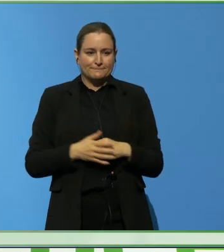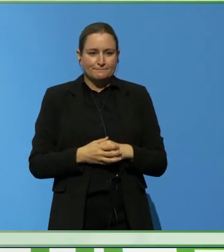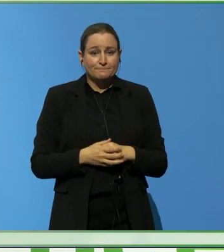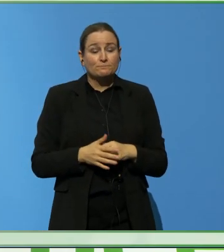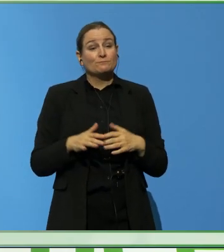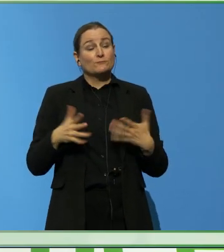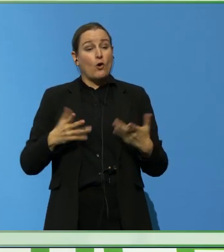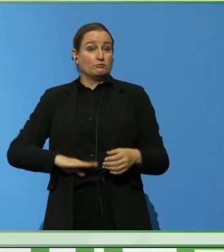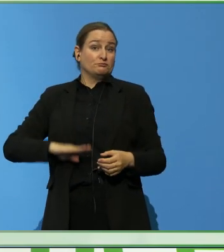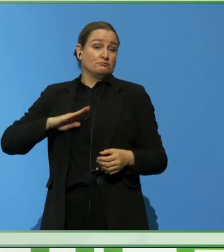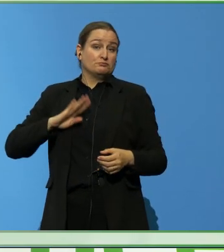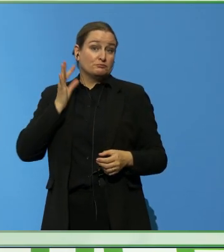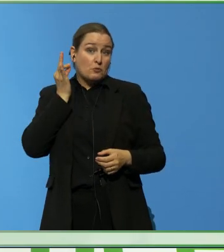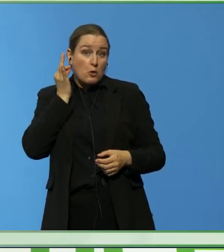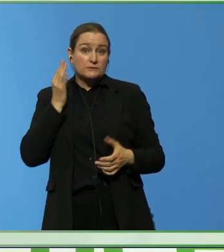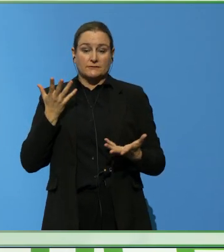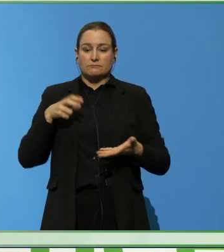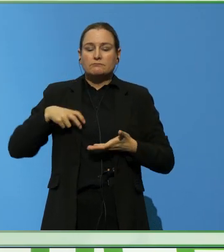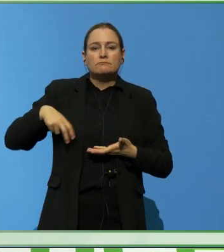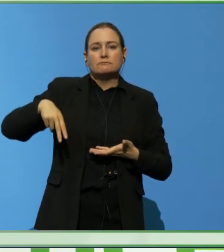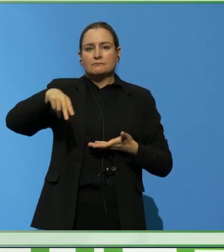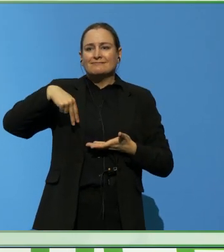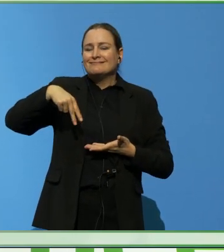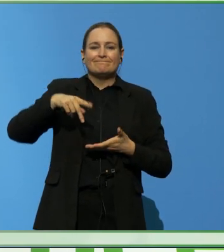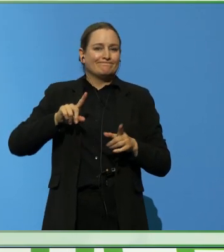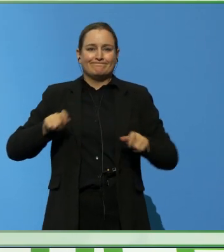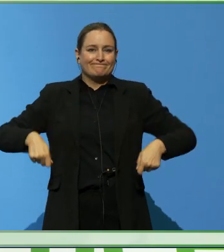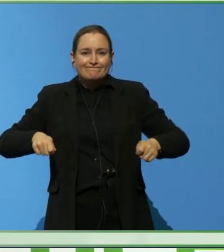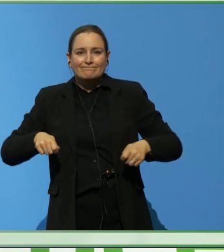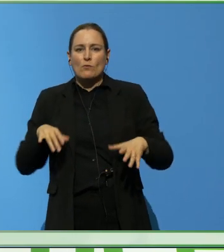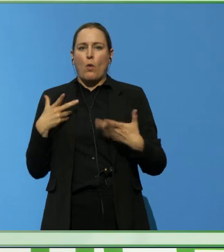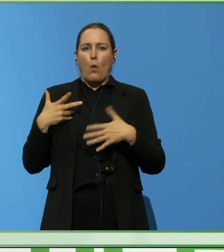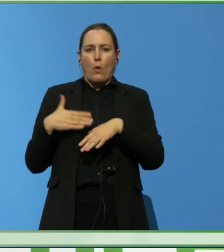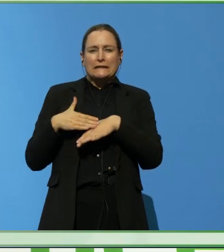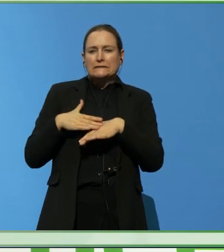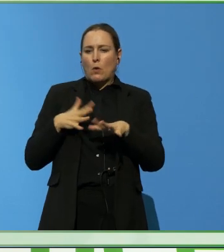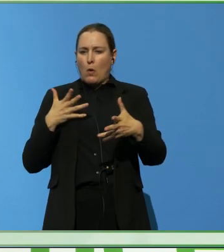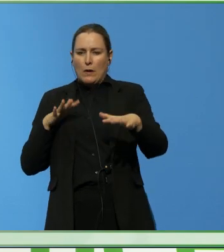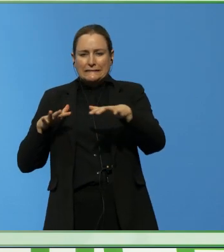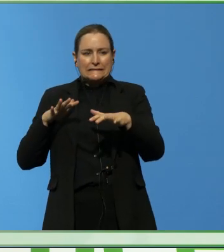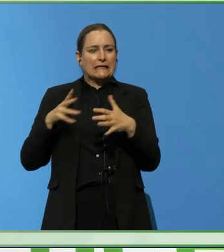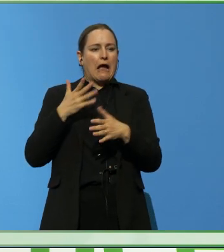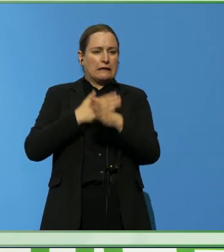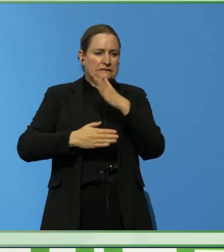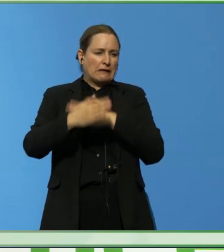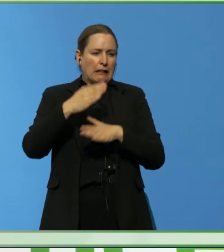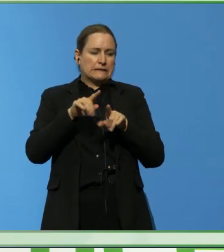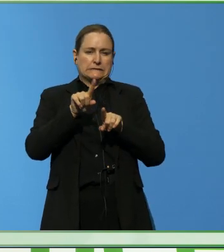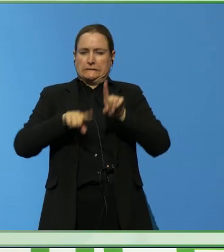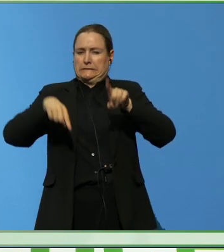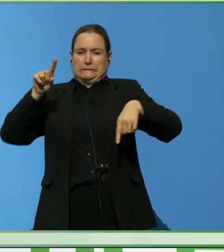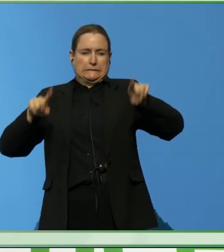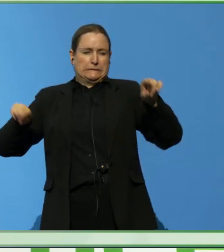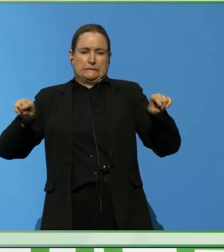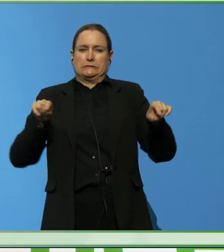for example, with mobility difficulties, dexterity challenges, or spasticity. Also, girls who might use